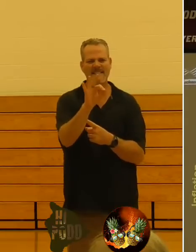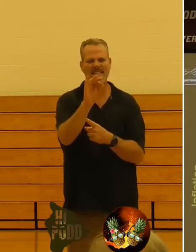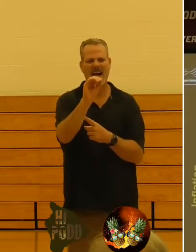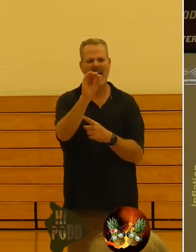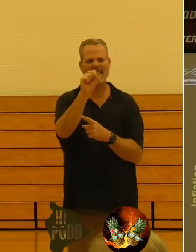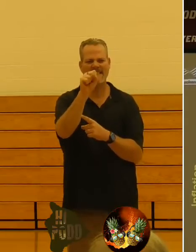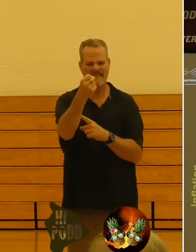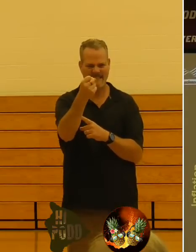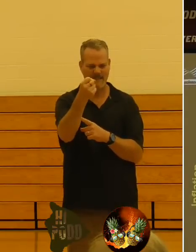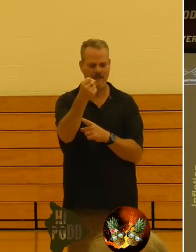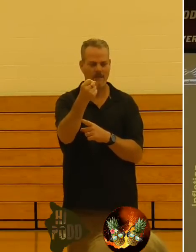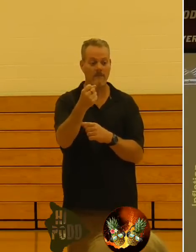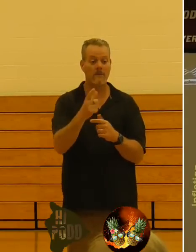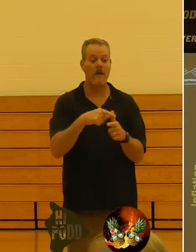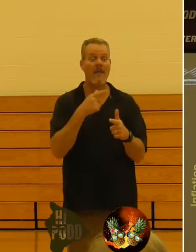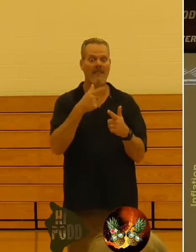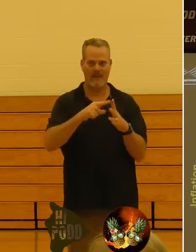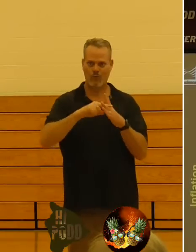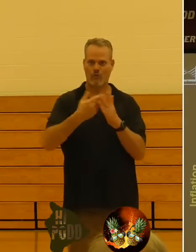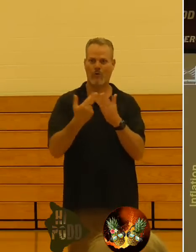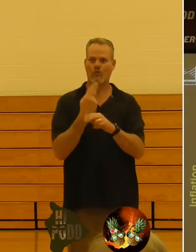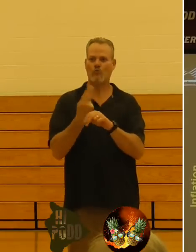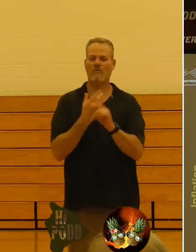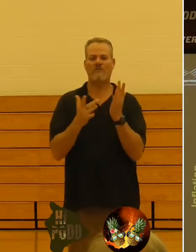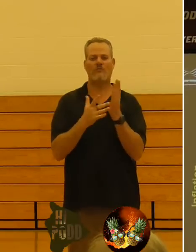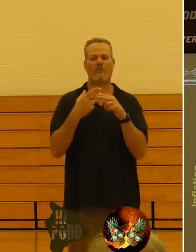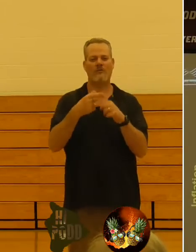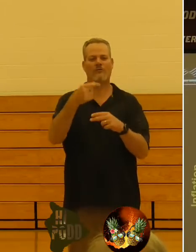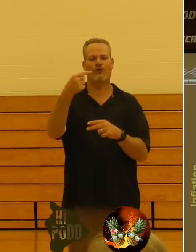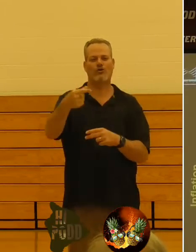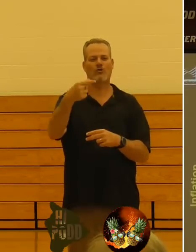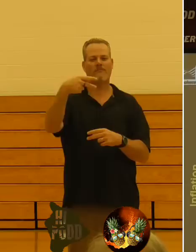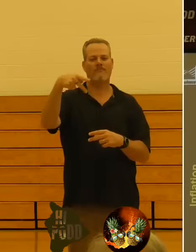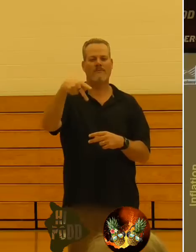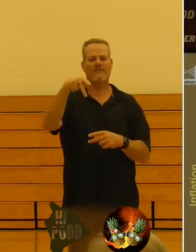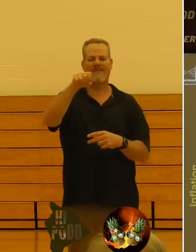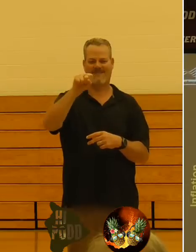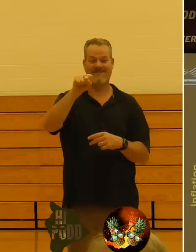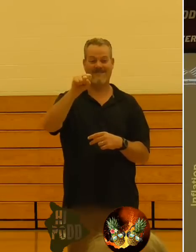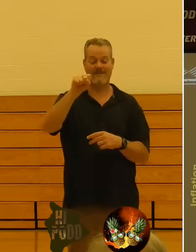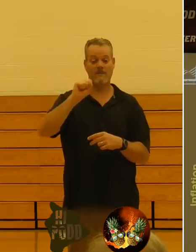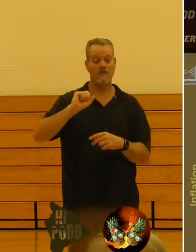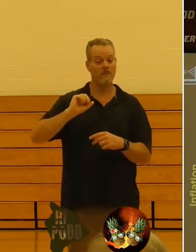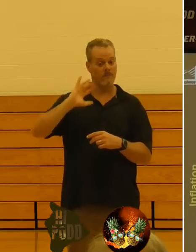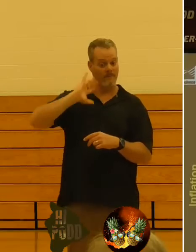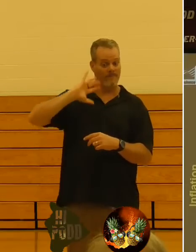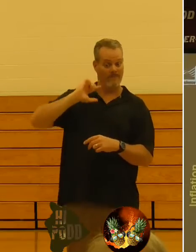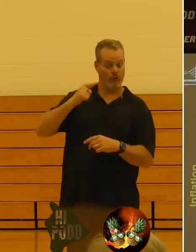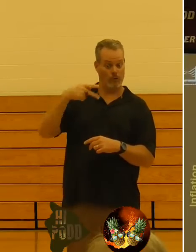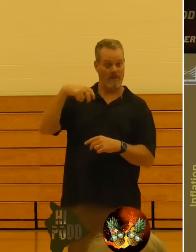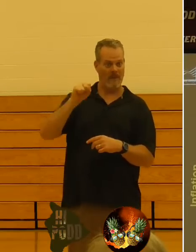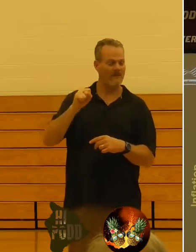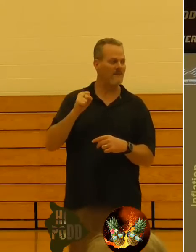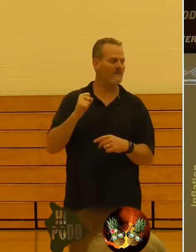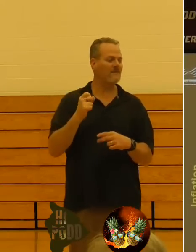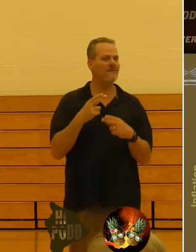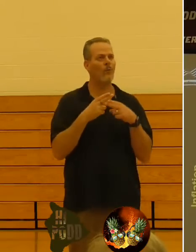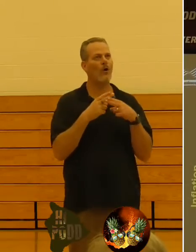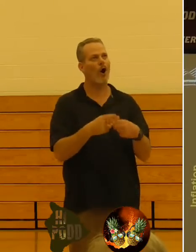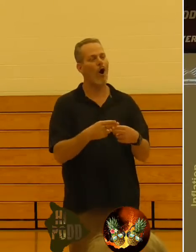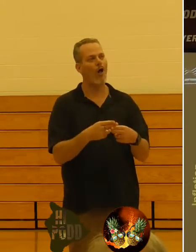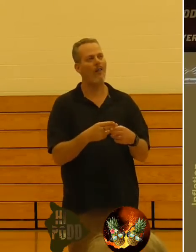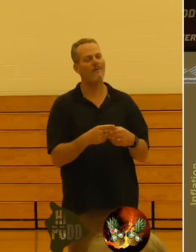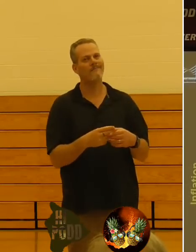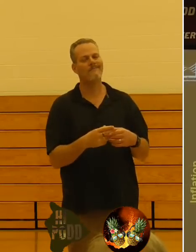And then we started measuring with GPS. And GPS in the old days was what we call